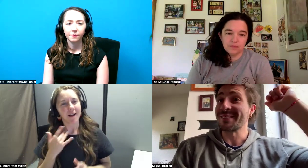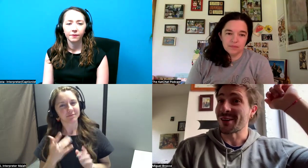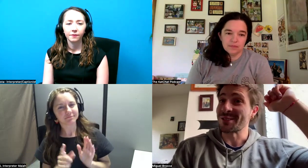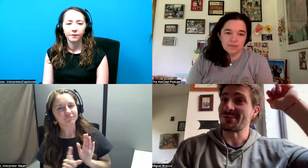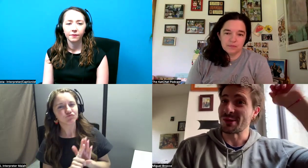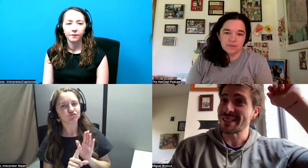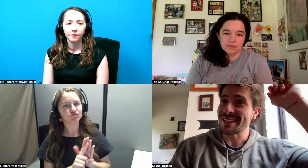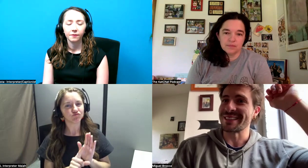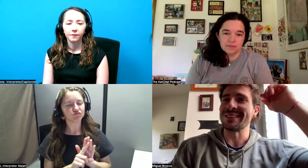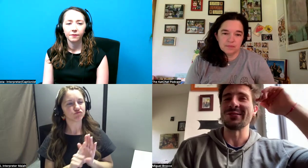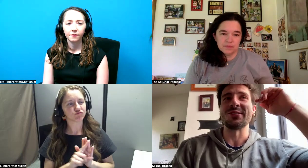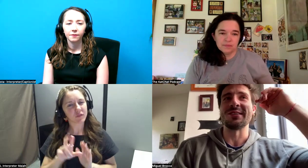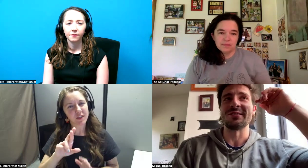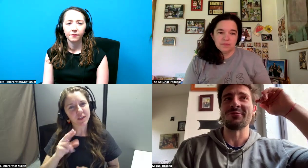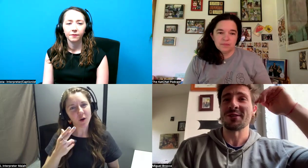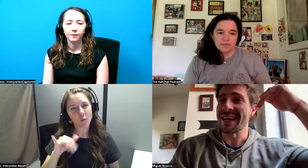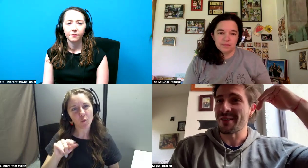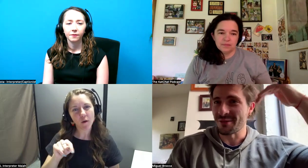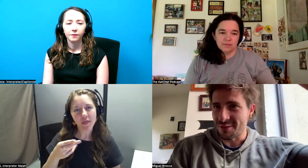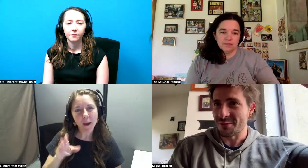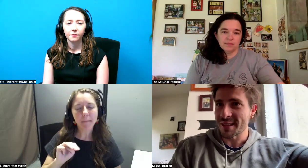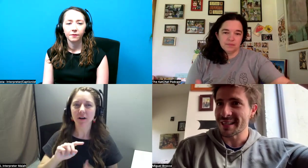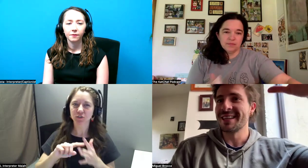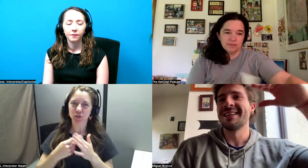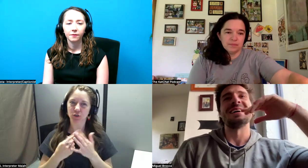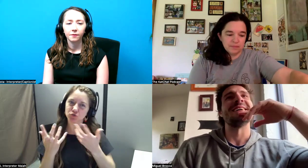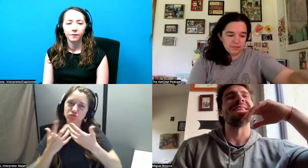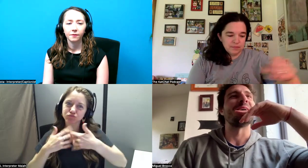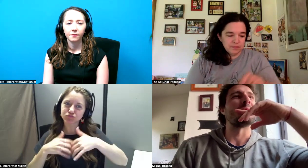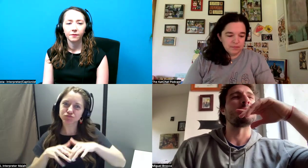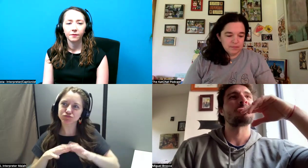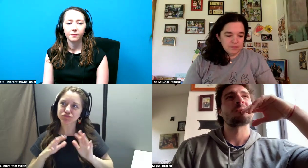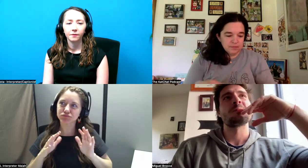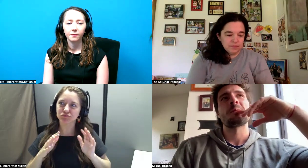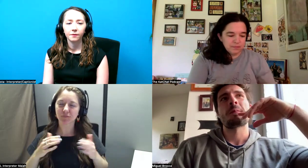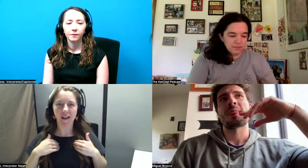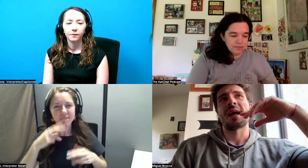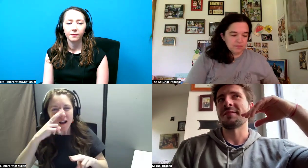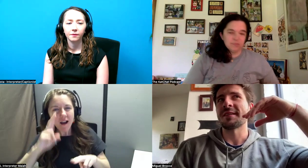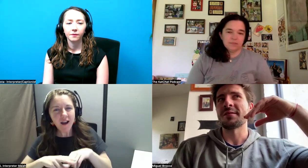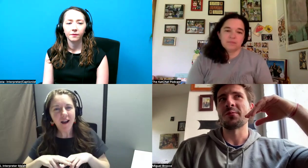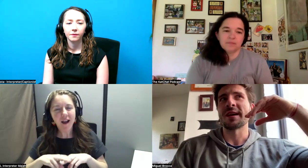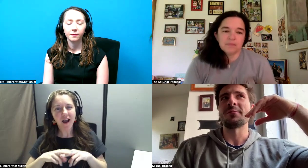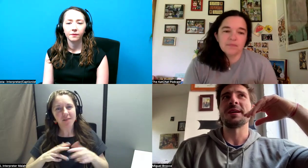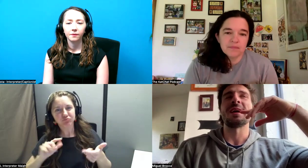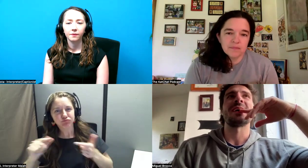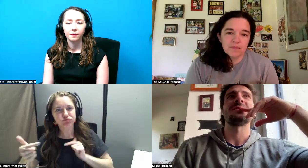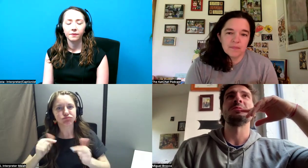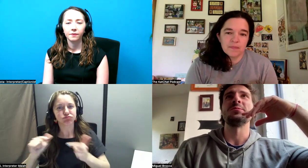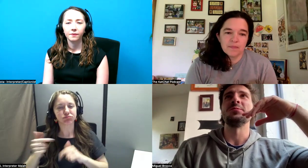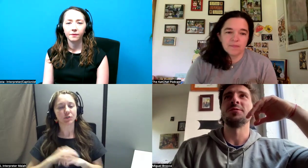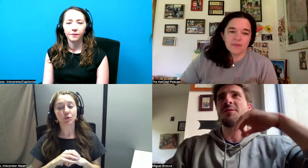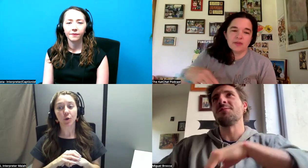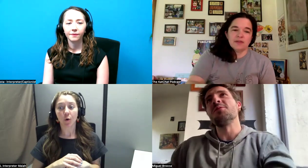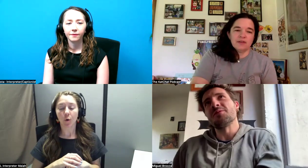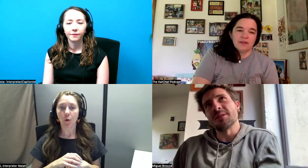really starts to work, and you are really having fun with it. And I think that the way that we had